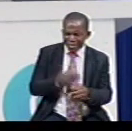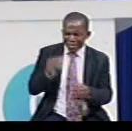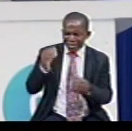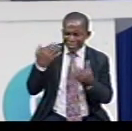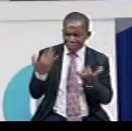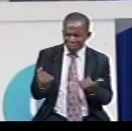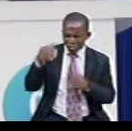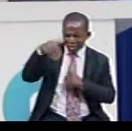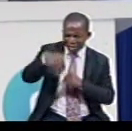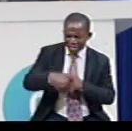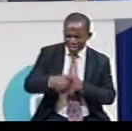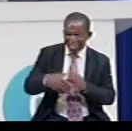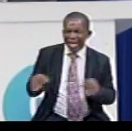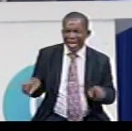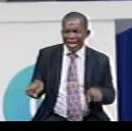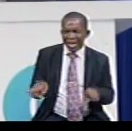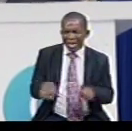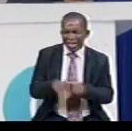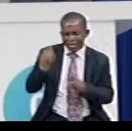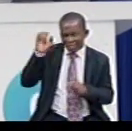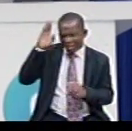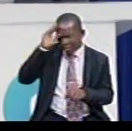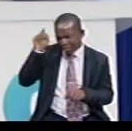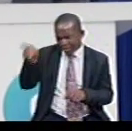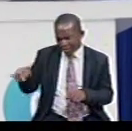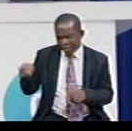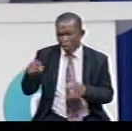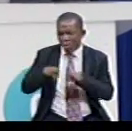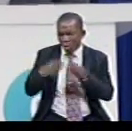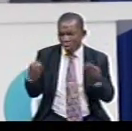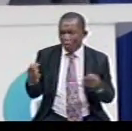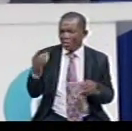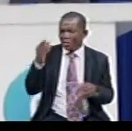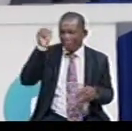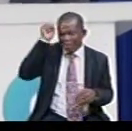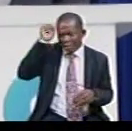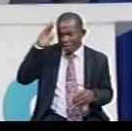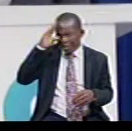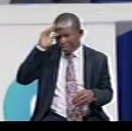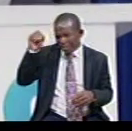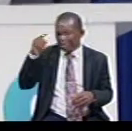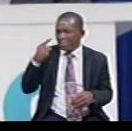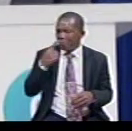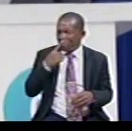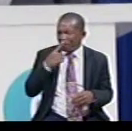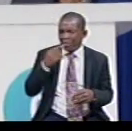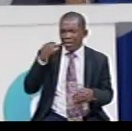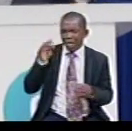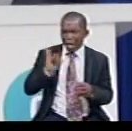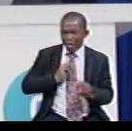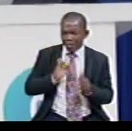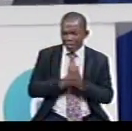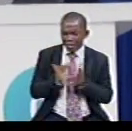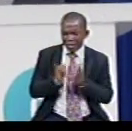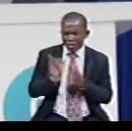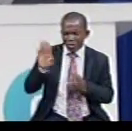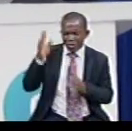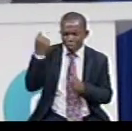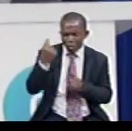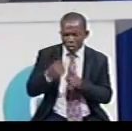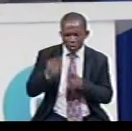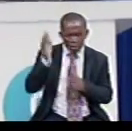As he opens his mouth, we pray that, Father, your word will not fall to the ground.